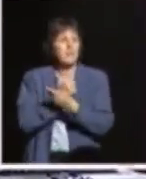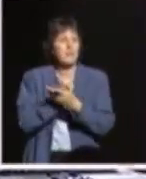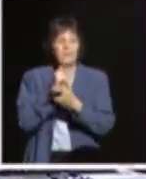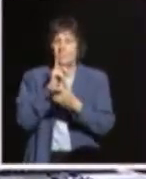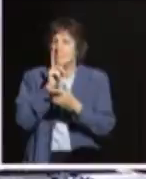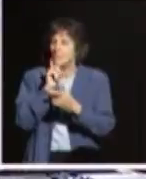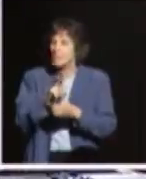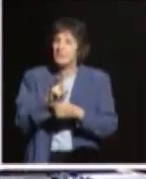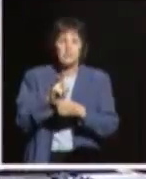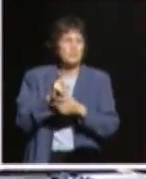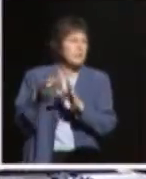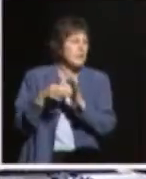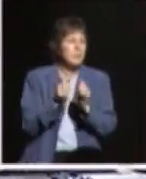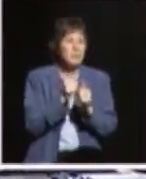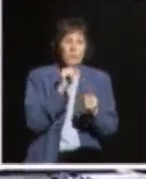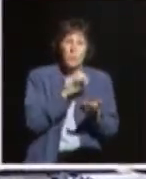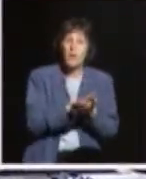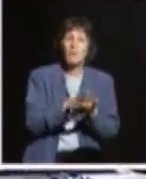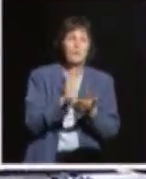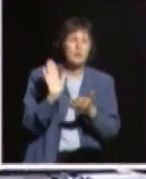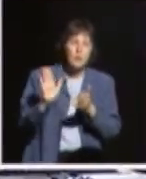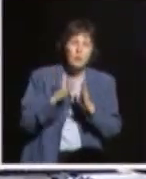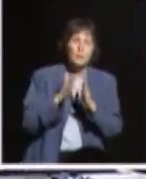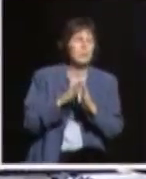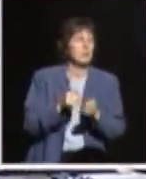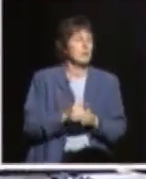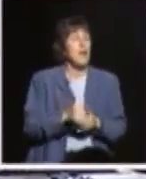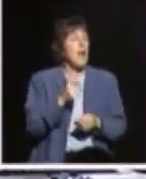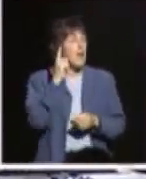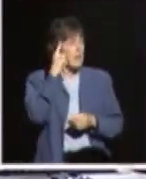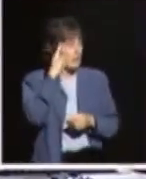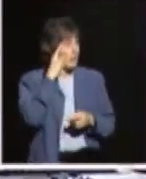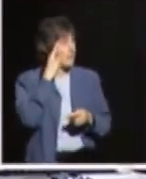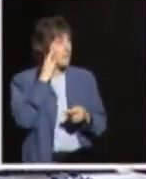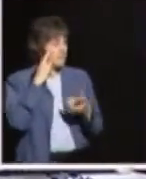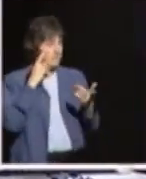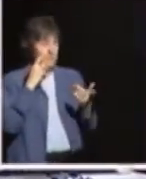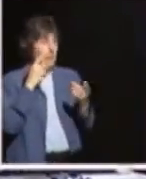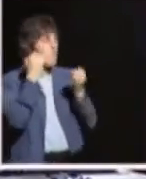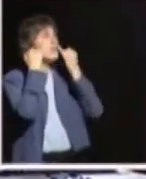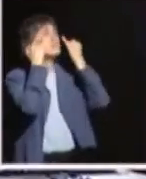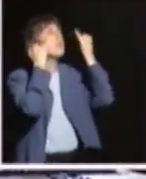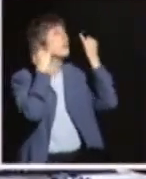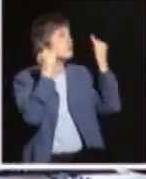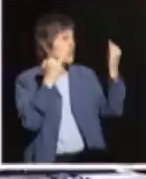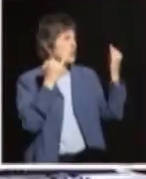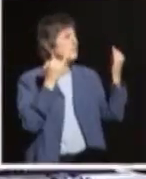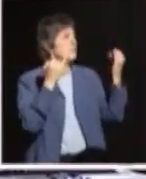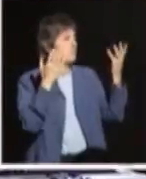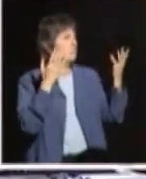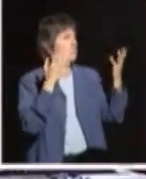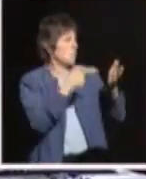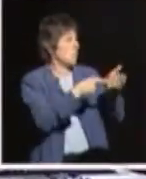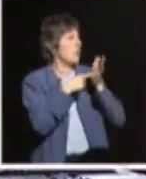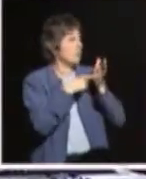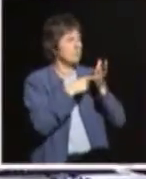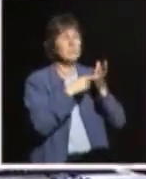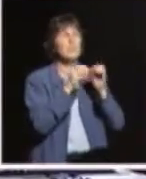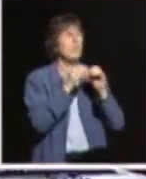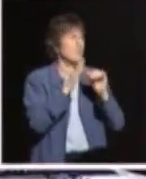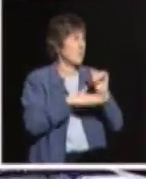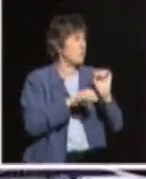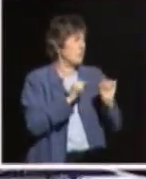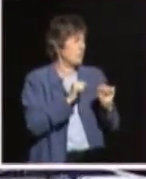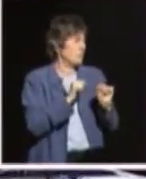part. There's no doubt that there's imagination beyond our ability to capture tonight about how visual cues can